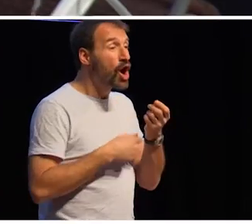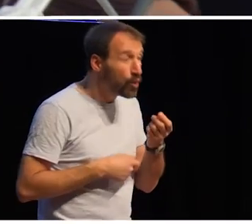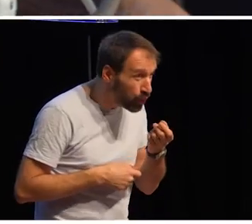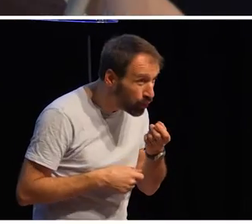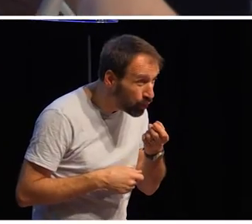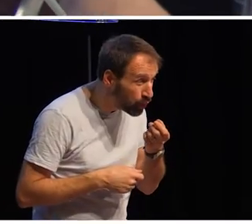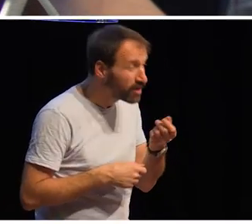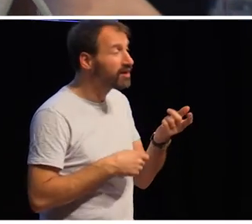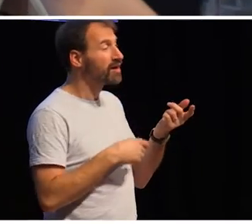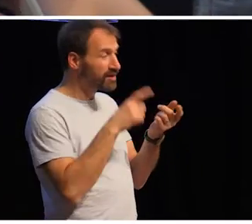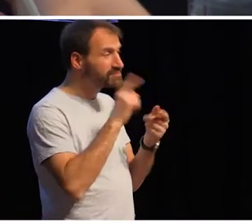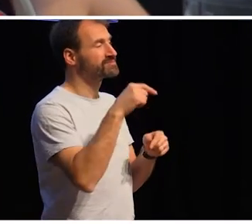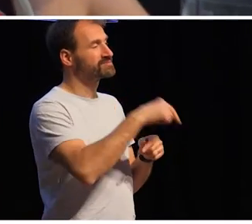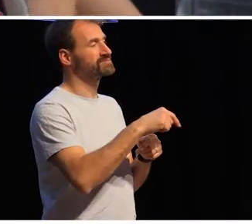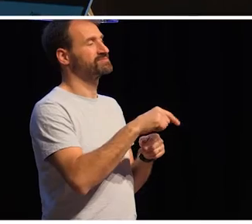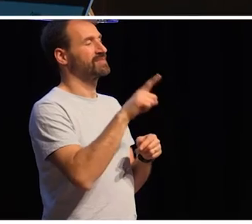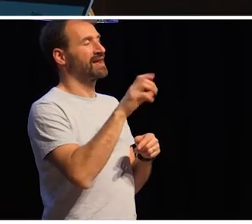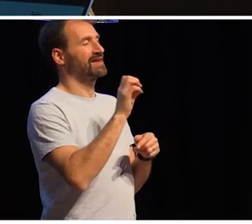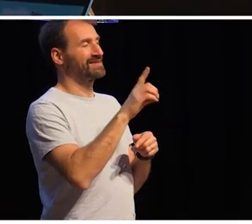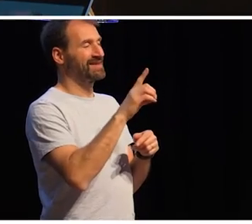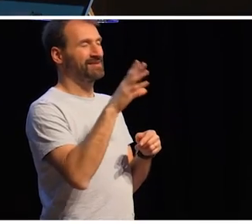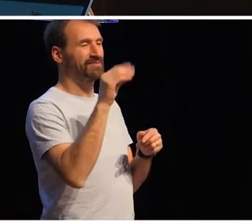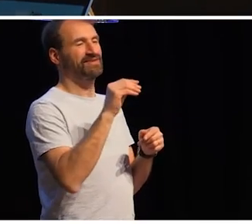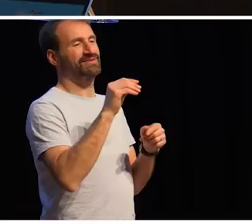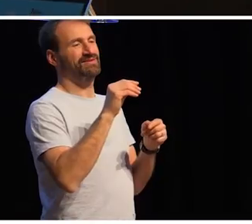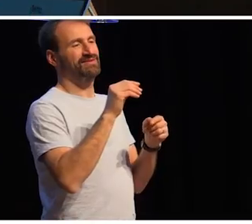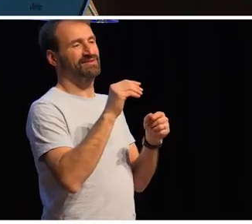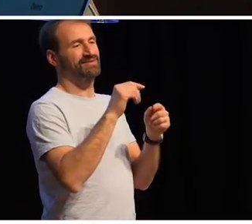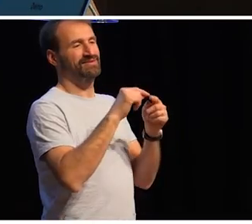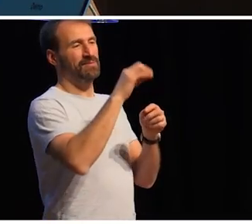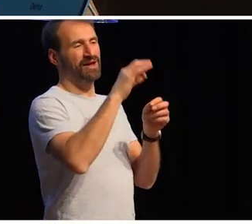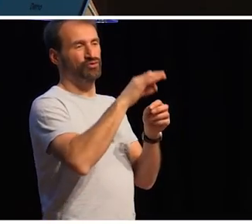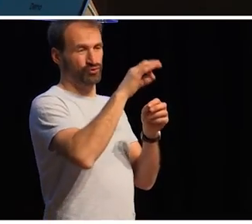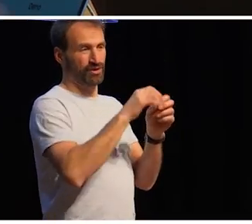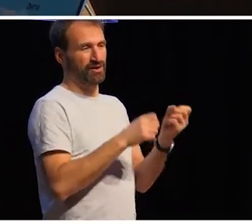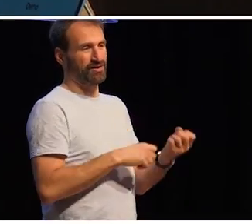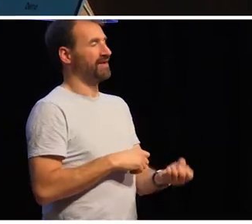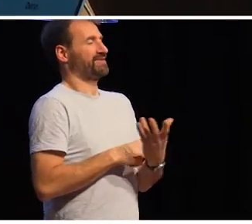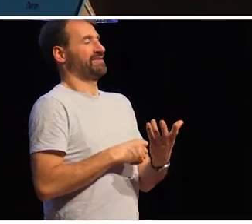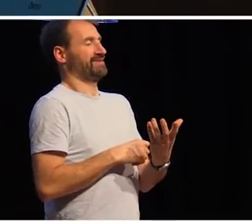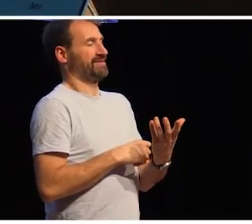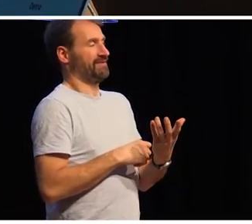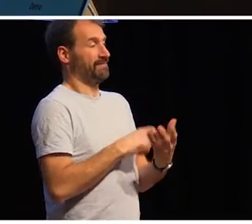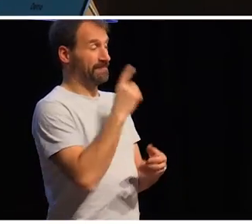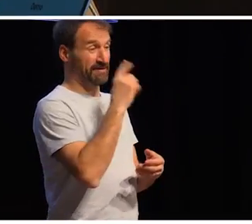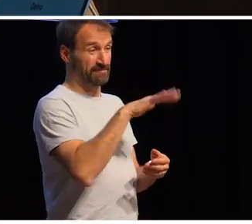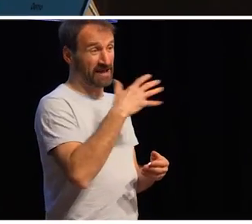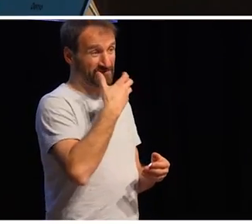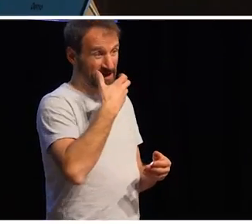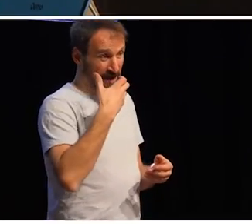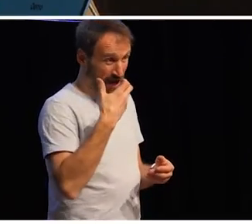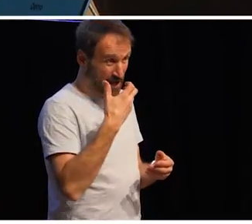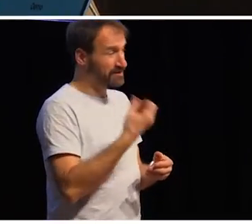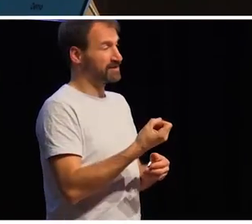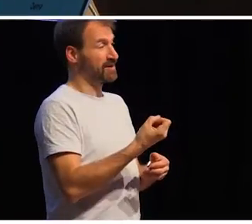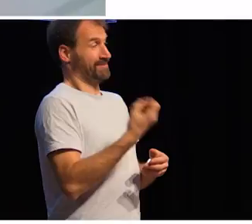So you turn on the LED with the temperature. So when it gets hotter, it lights up. You